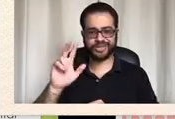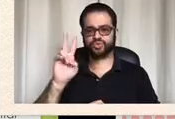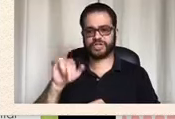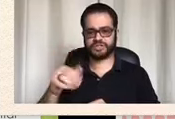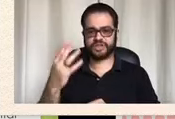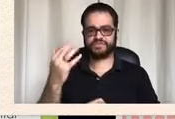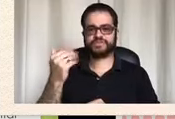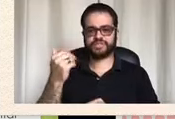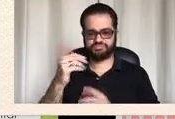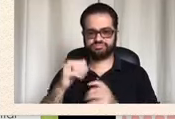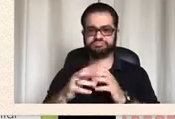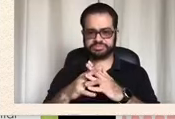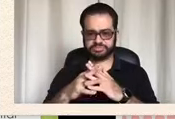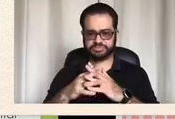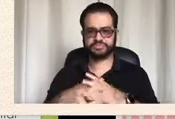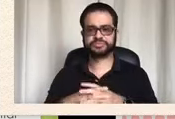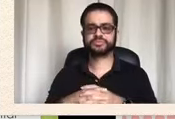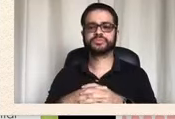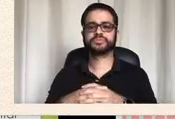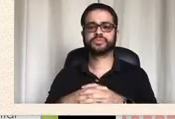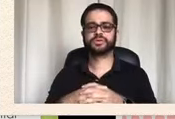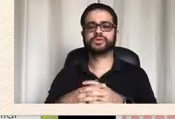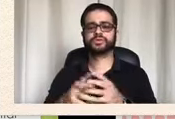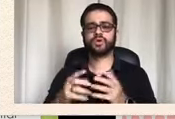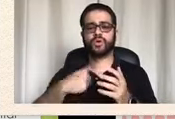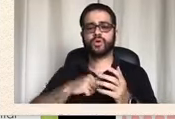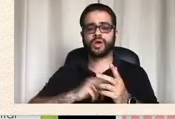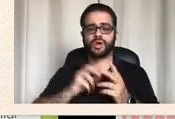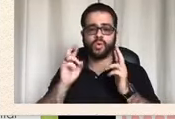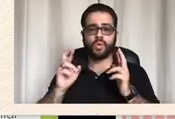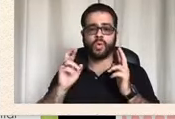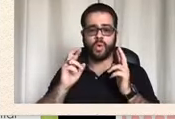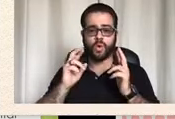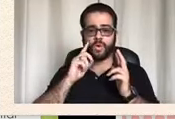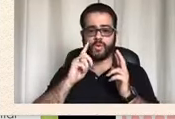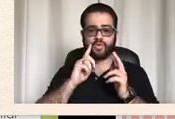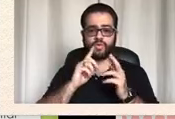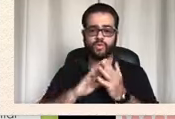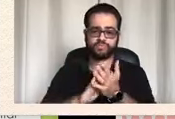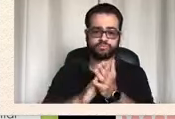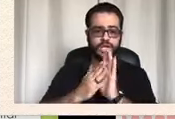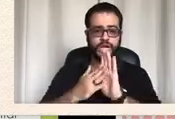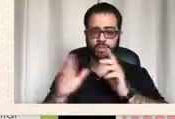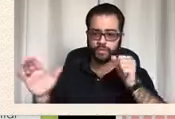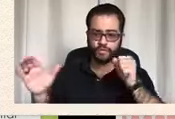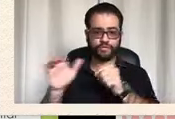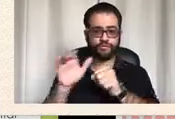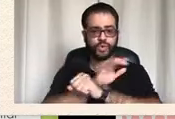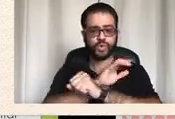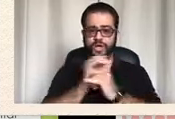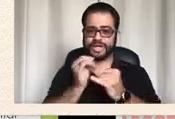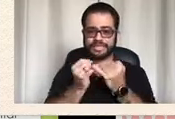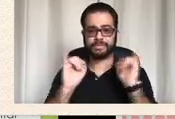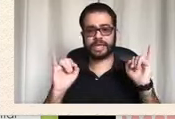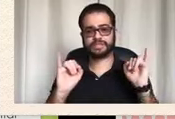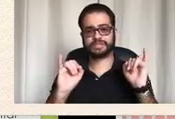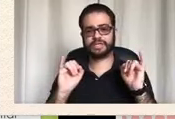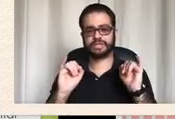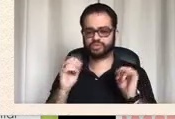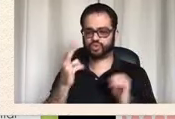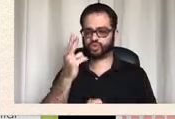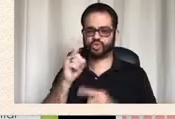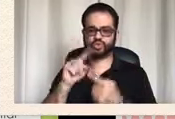2015. So we hope to be completely independent within 2 to 3 years. Right